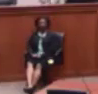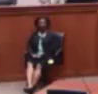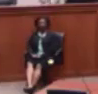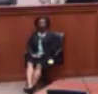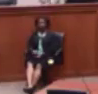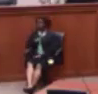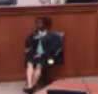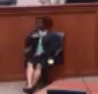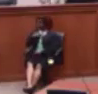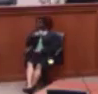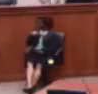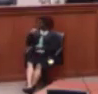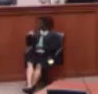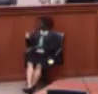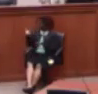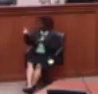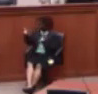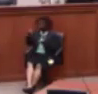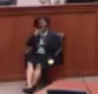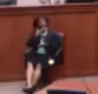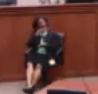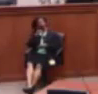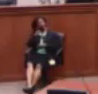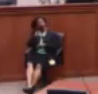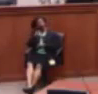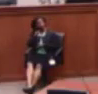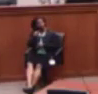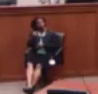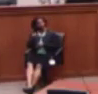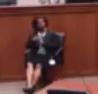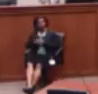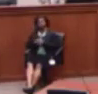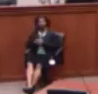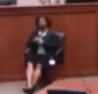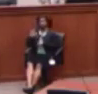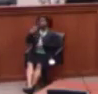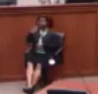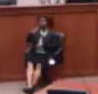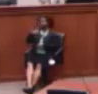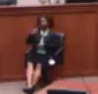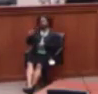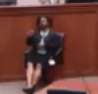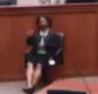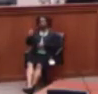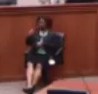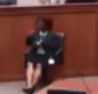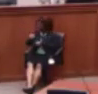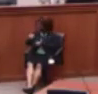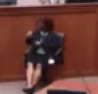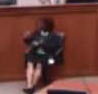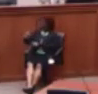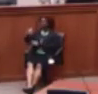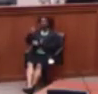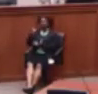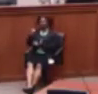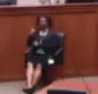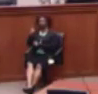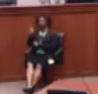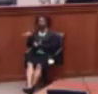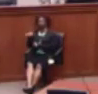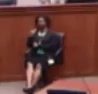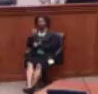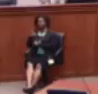Board members, we need a motion. Thank you, Dr. Jones. And a second by Ms. Holloway. Do we have any comment